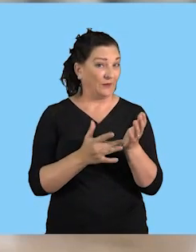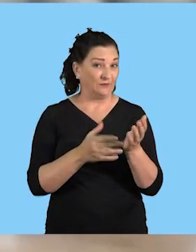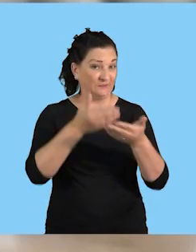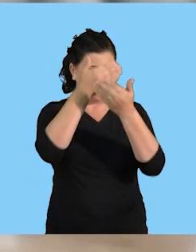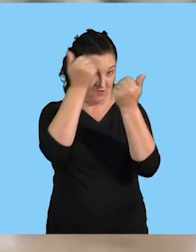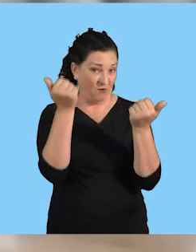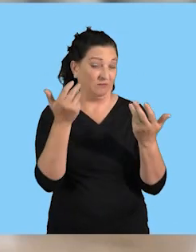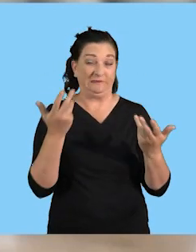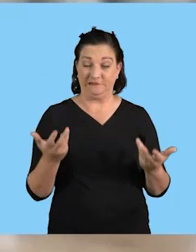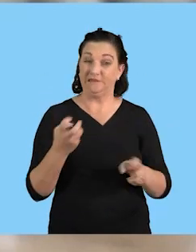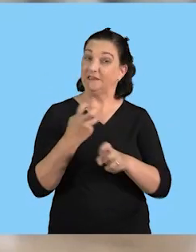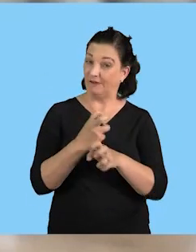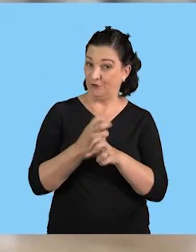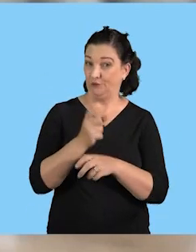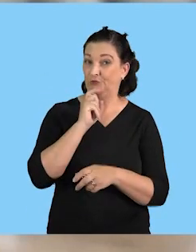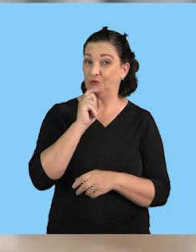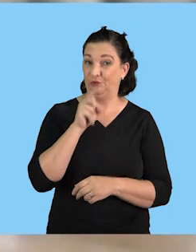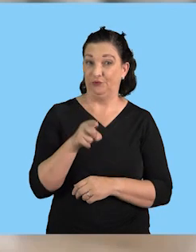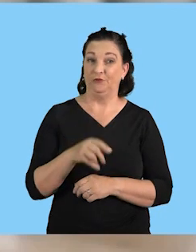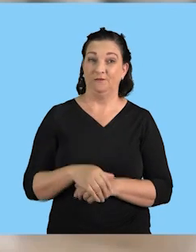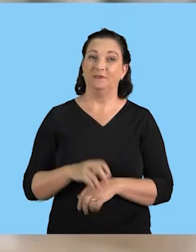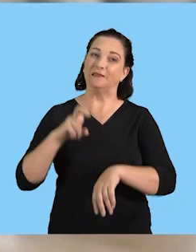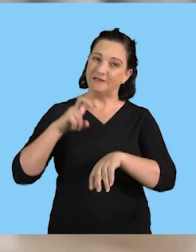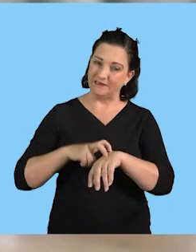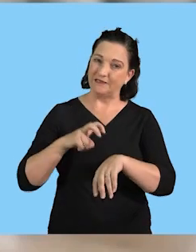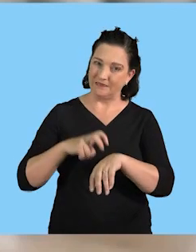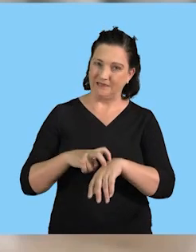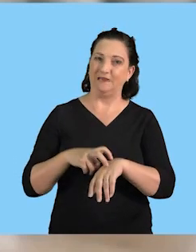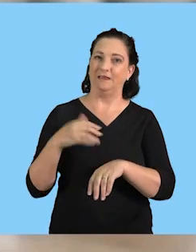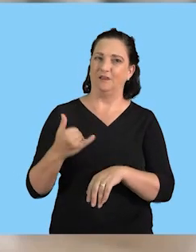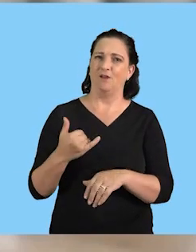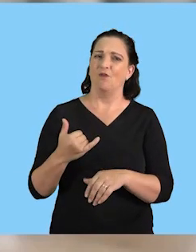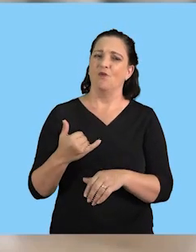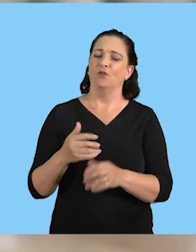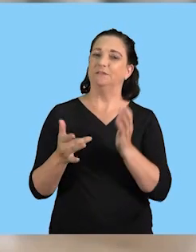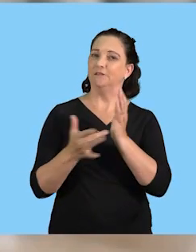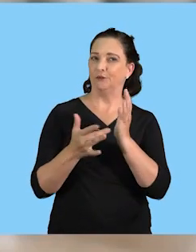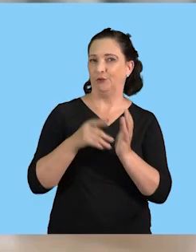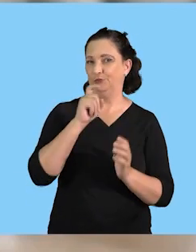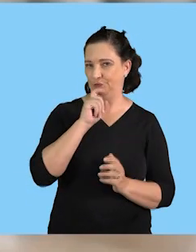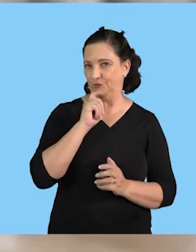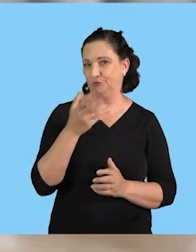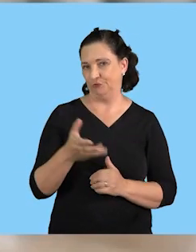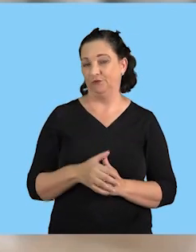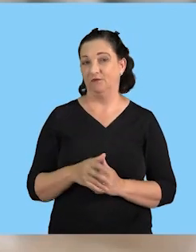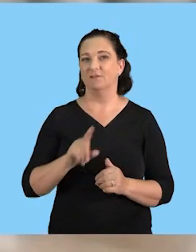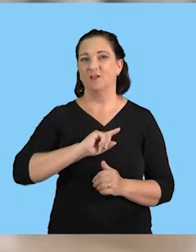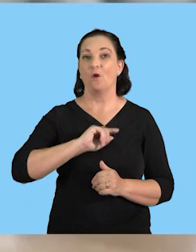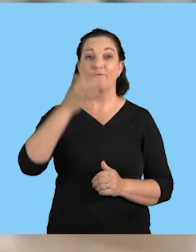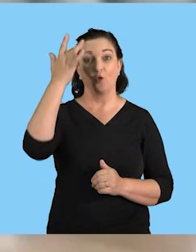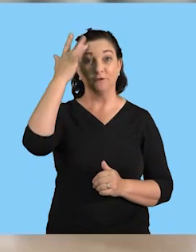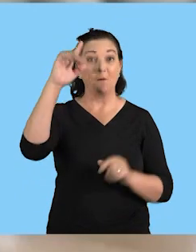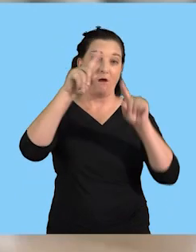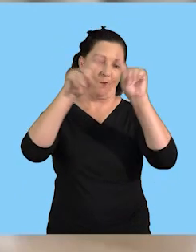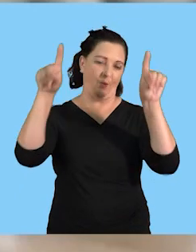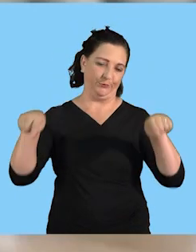you're not really good at technology, it becomes difficult because it really needs, or it requires a person that is able to use technology. I'm referring to a